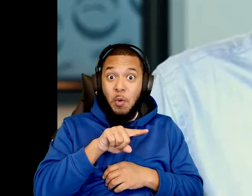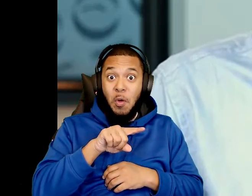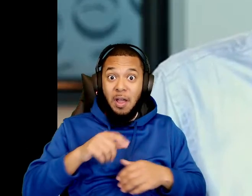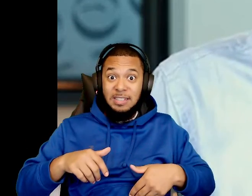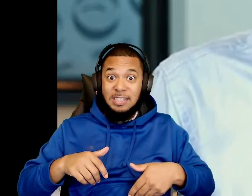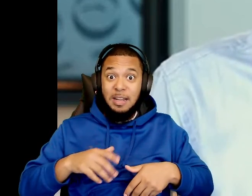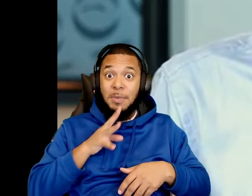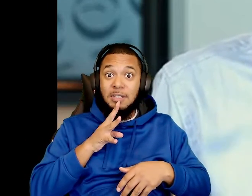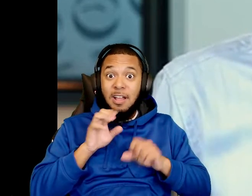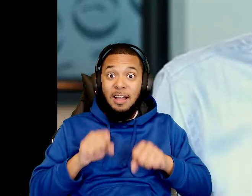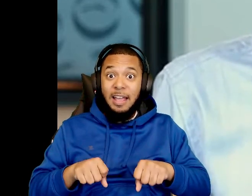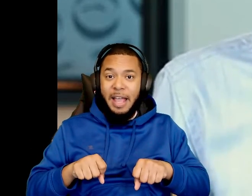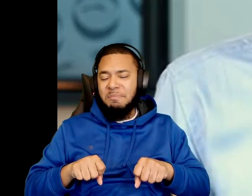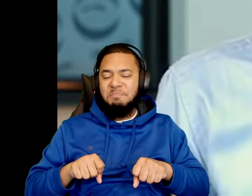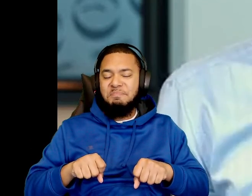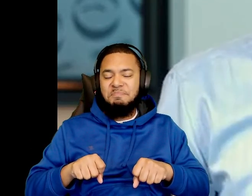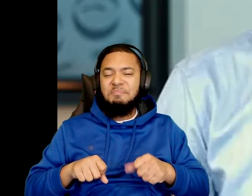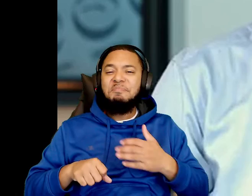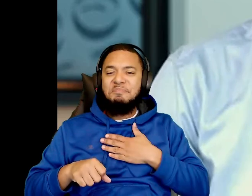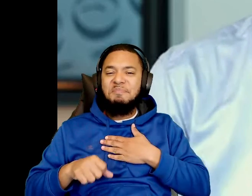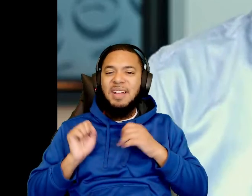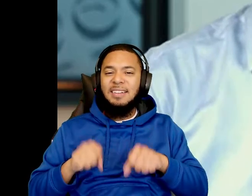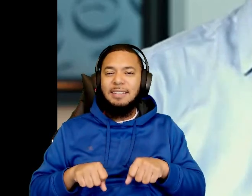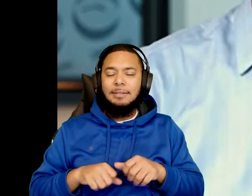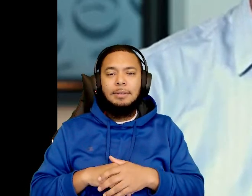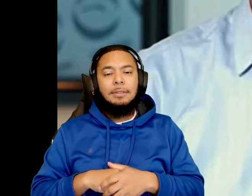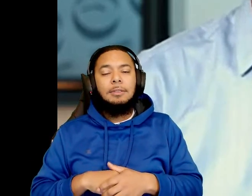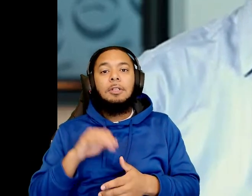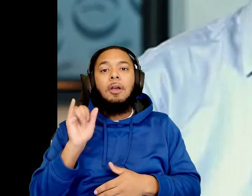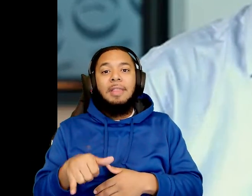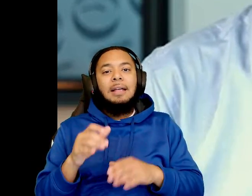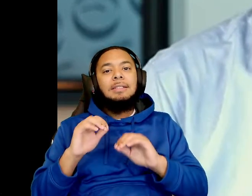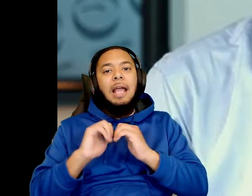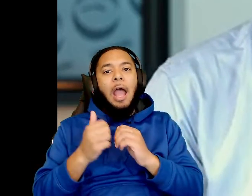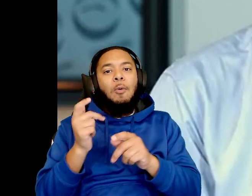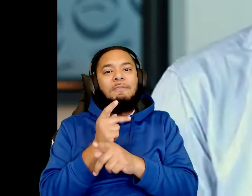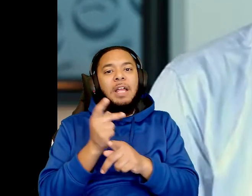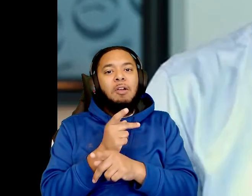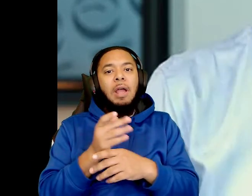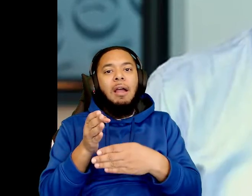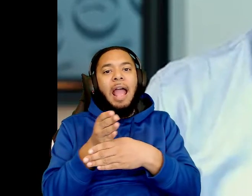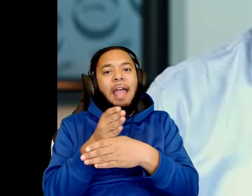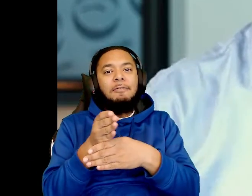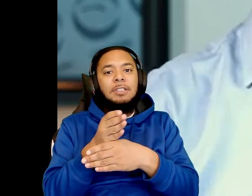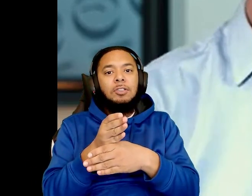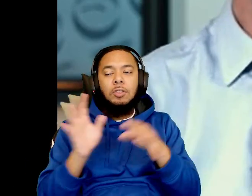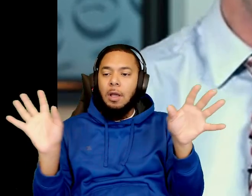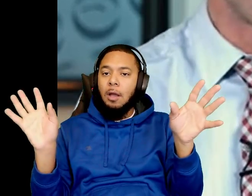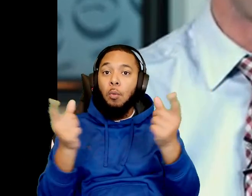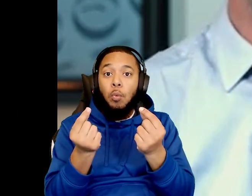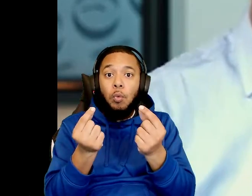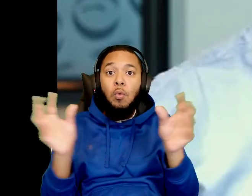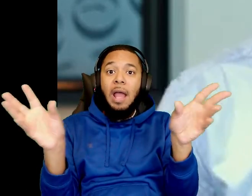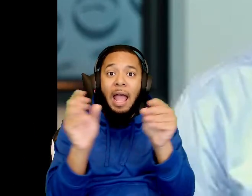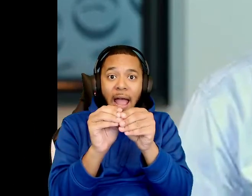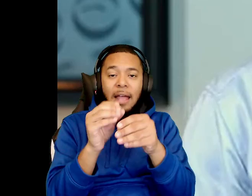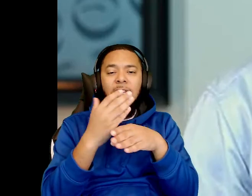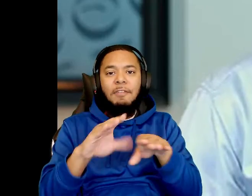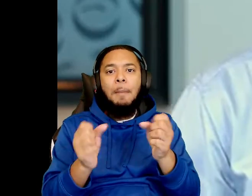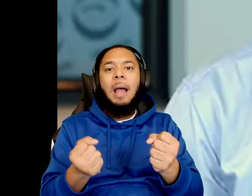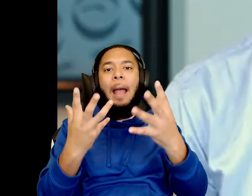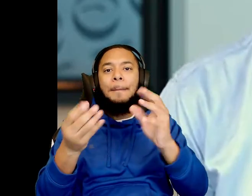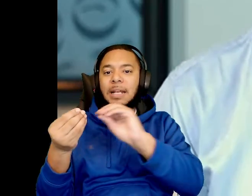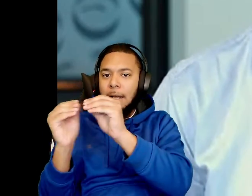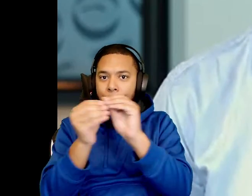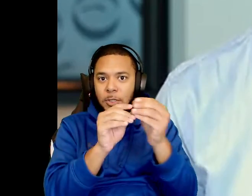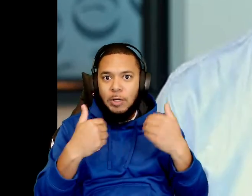can. So that is how we do average monthly expenditures. Add them all up, divide by the number of months. If you have fixed